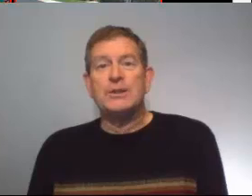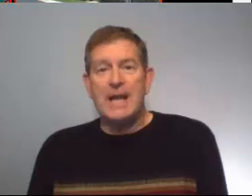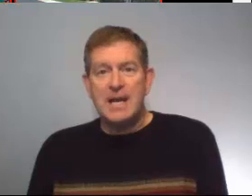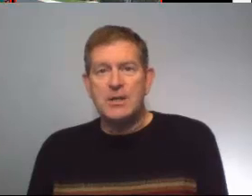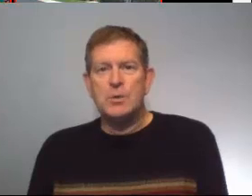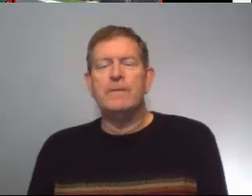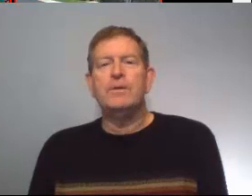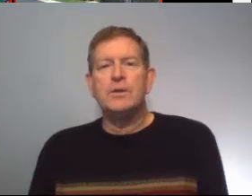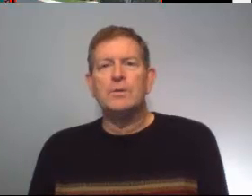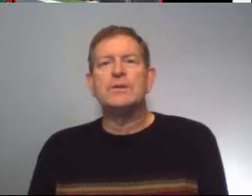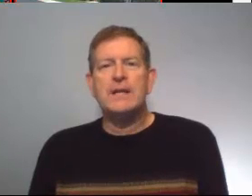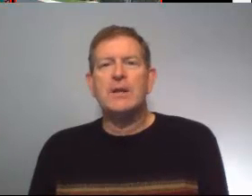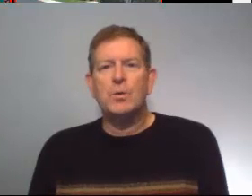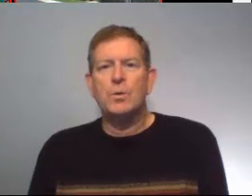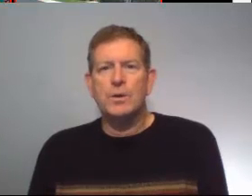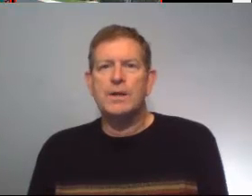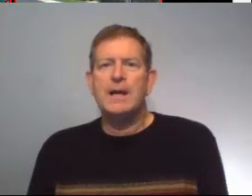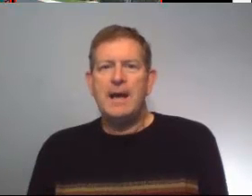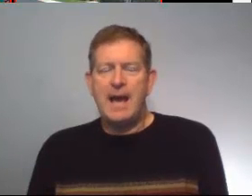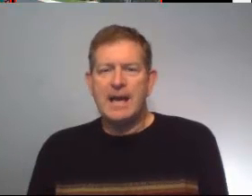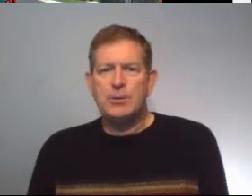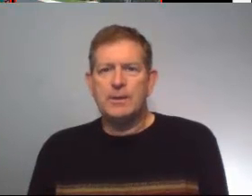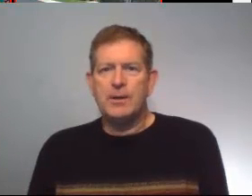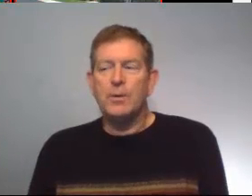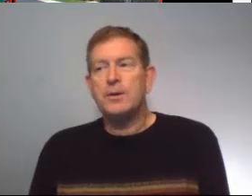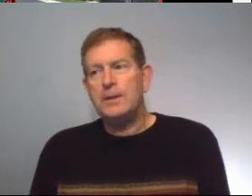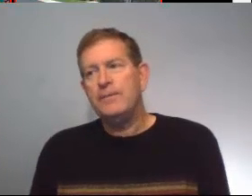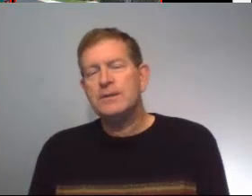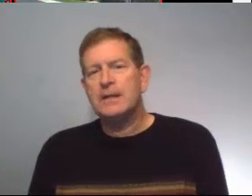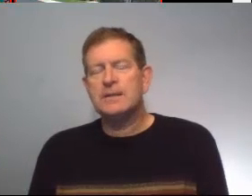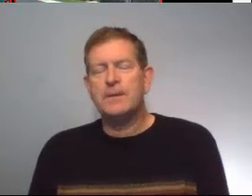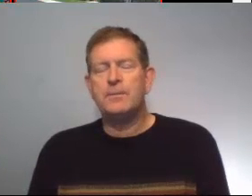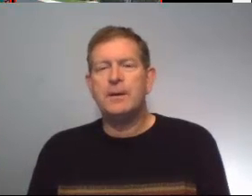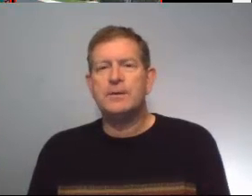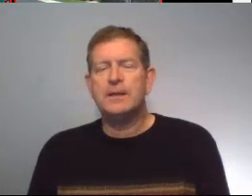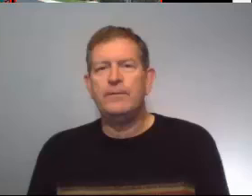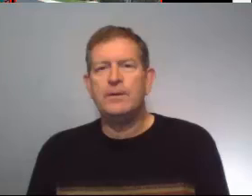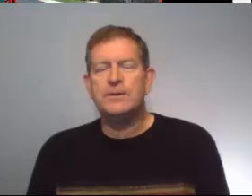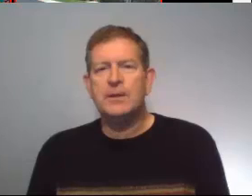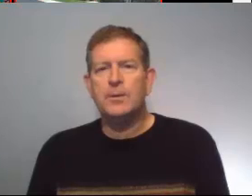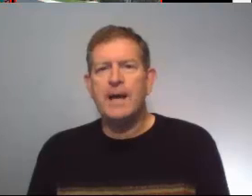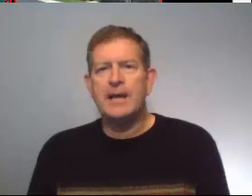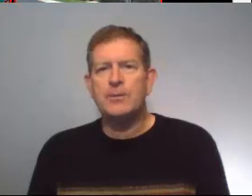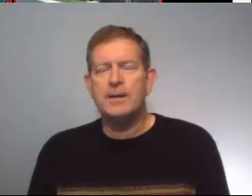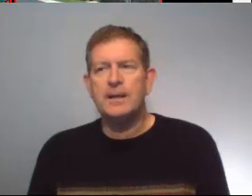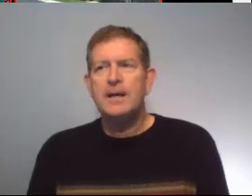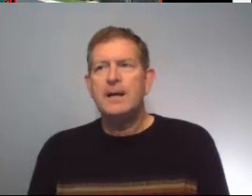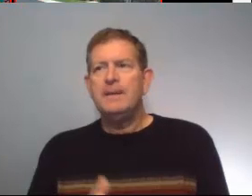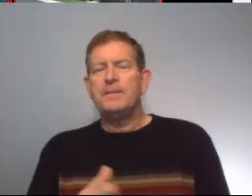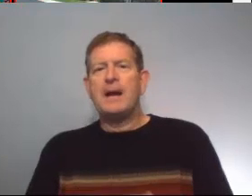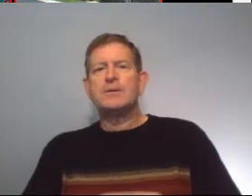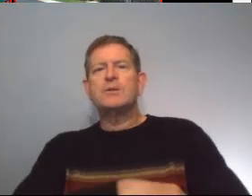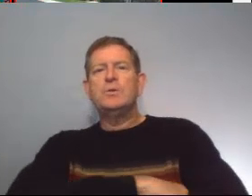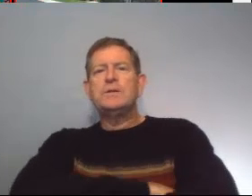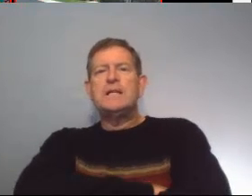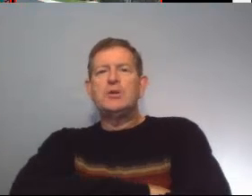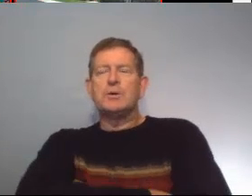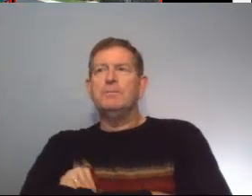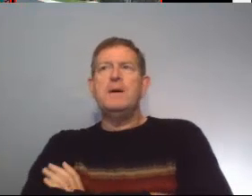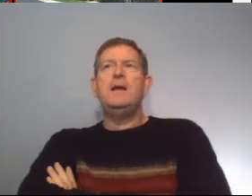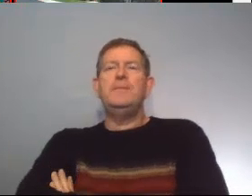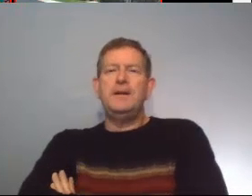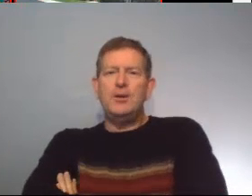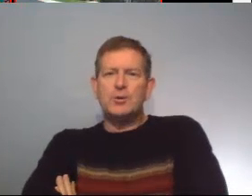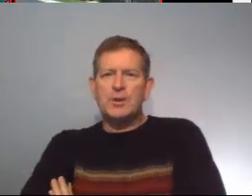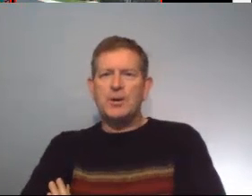not understand you if you don't say the word accurately, or you could even say something embarrassing if you don't say the word accurately. I was a student